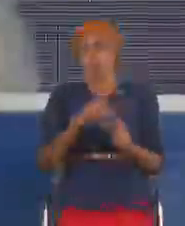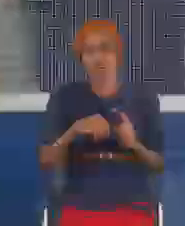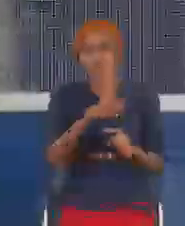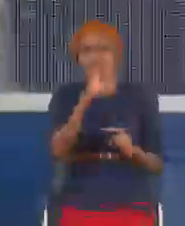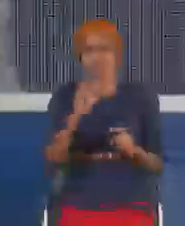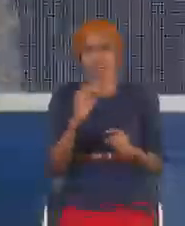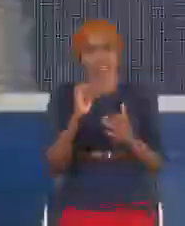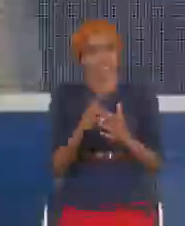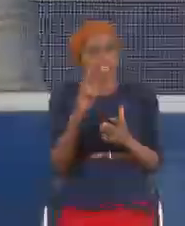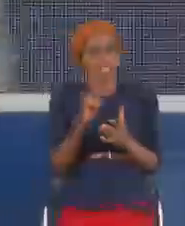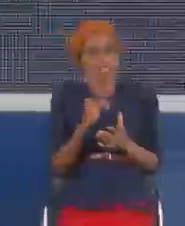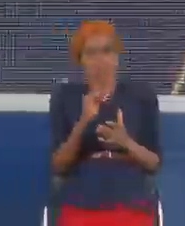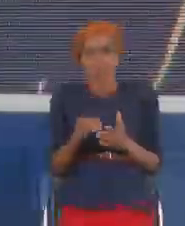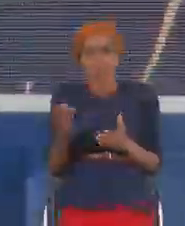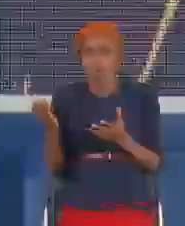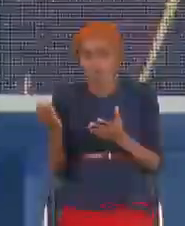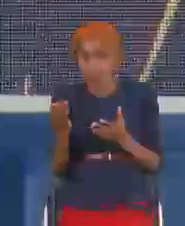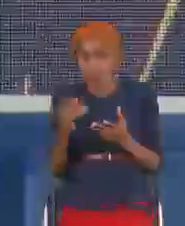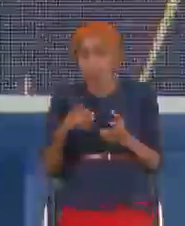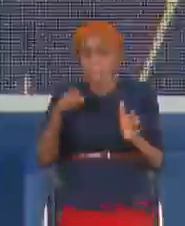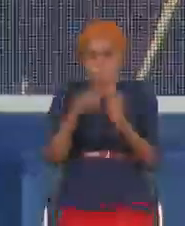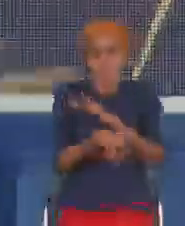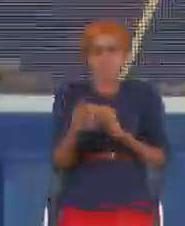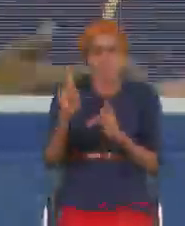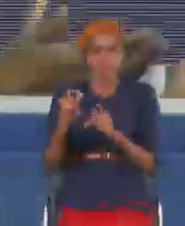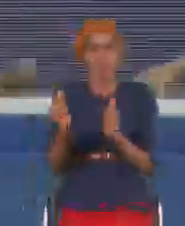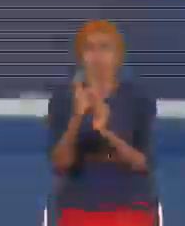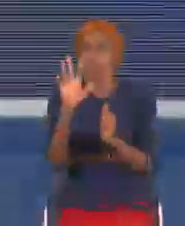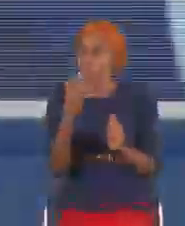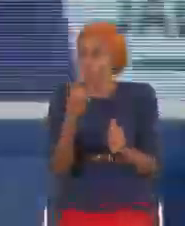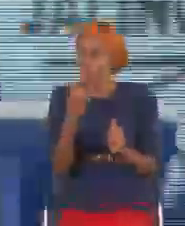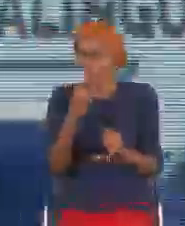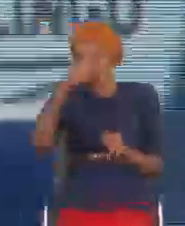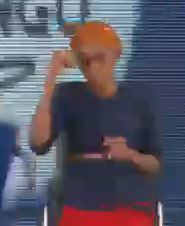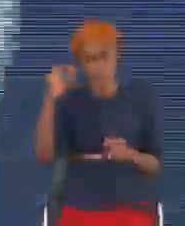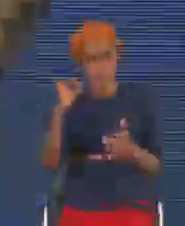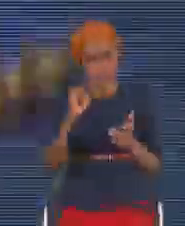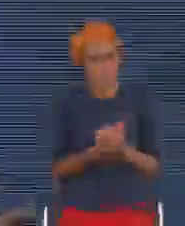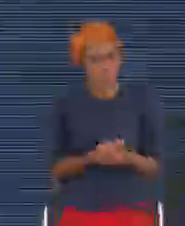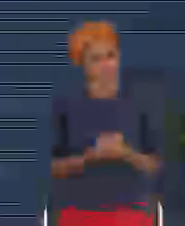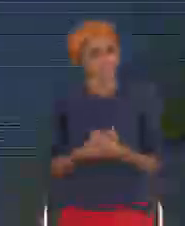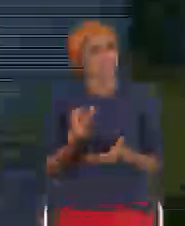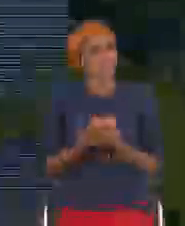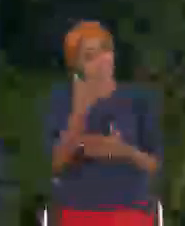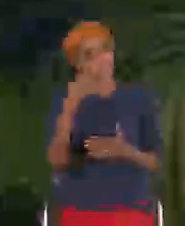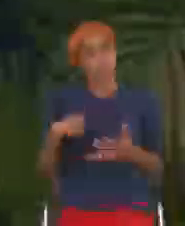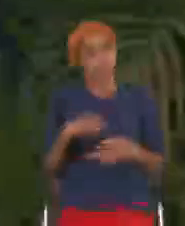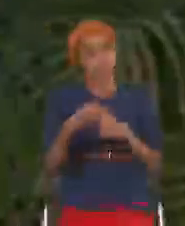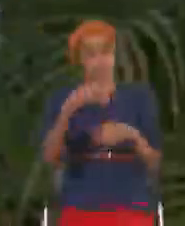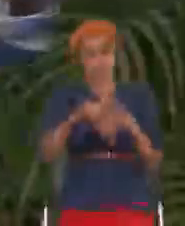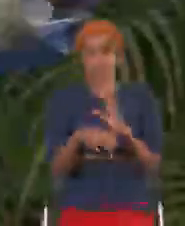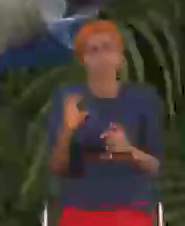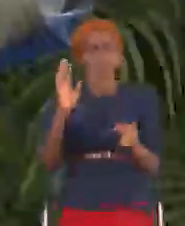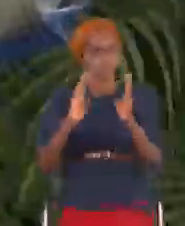pain in their lives with your tongue. And because of that, that's why we get into trouble. That's why